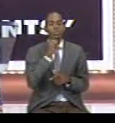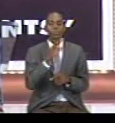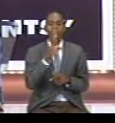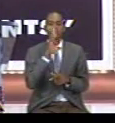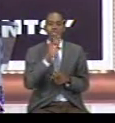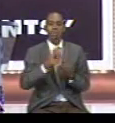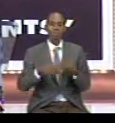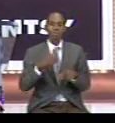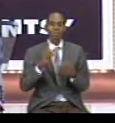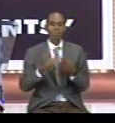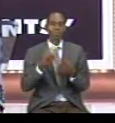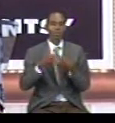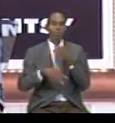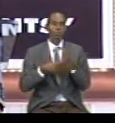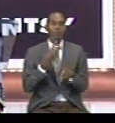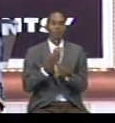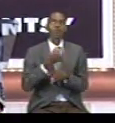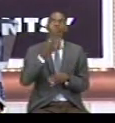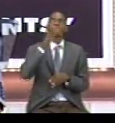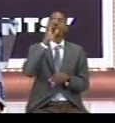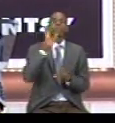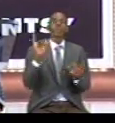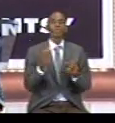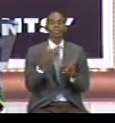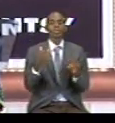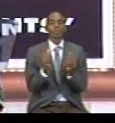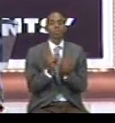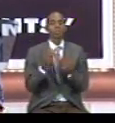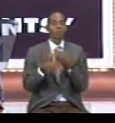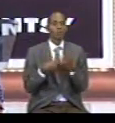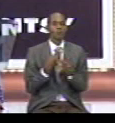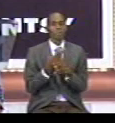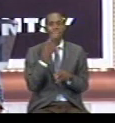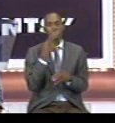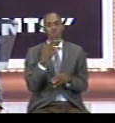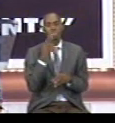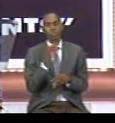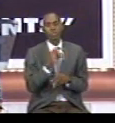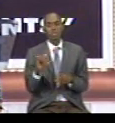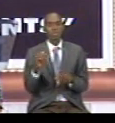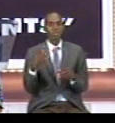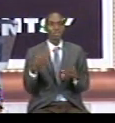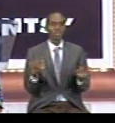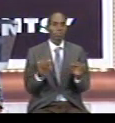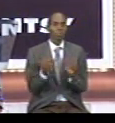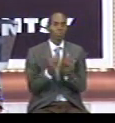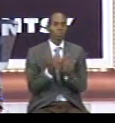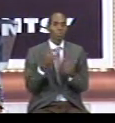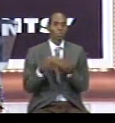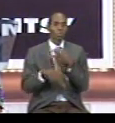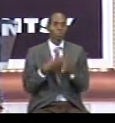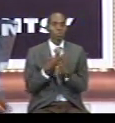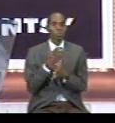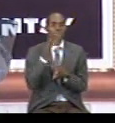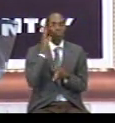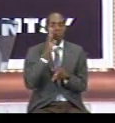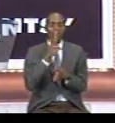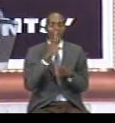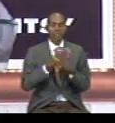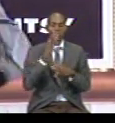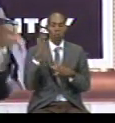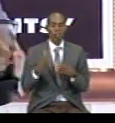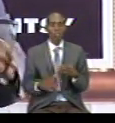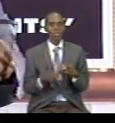is drinking, wearing what the world is wearing, and smoking what the world is smoking. You'll be totally different. And